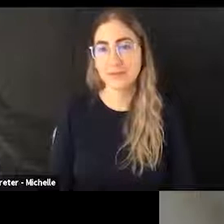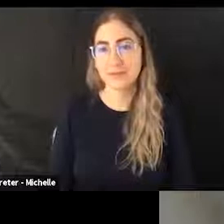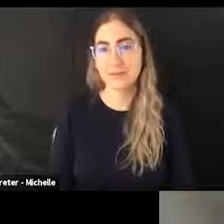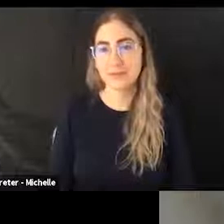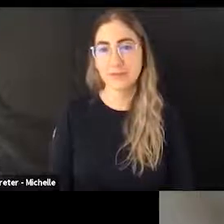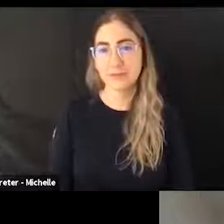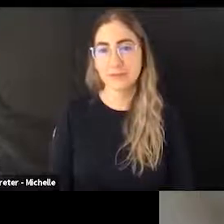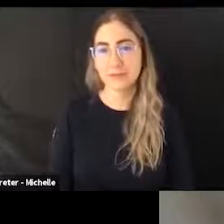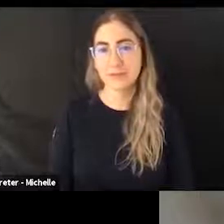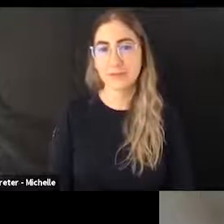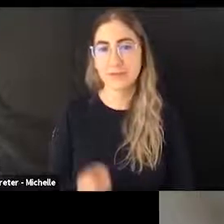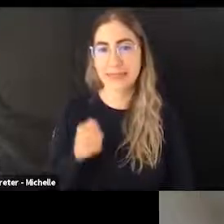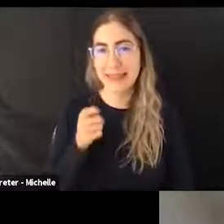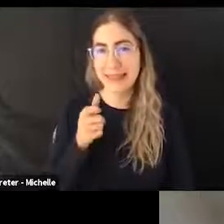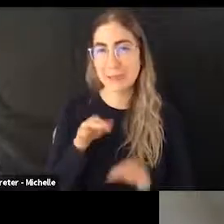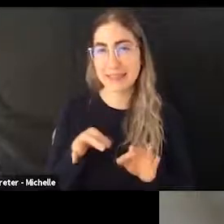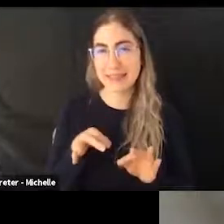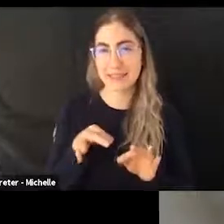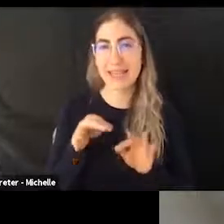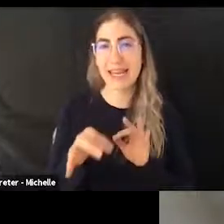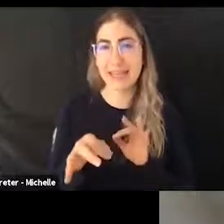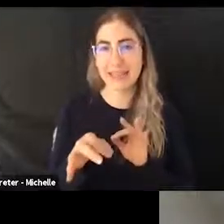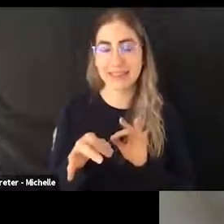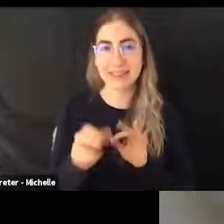There's just a delay in seeing some of the menu options here.